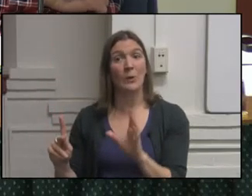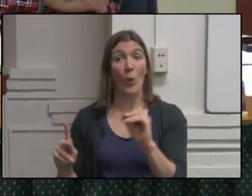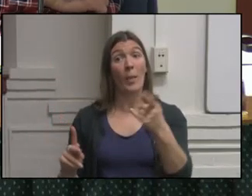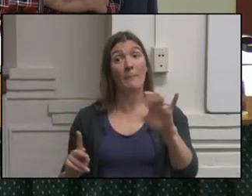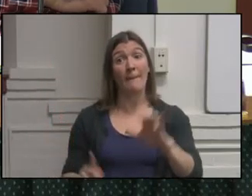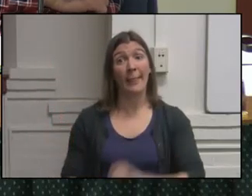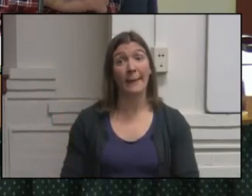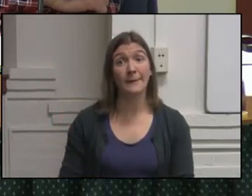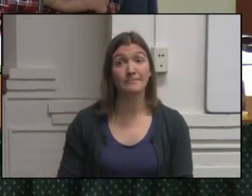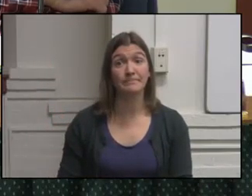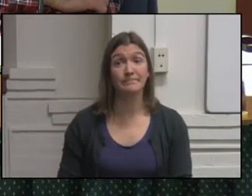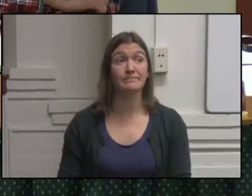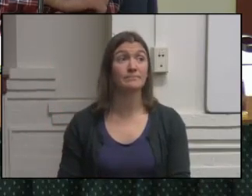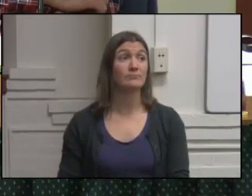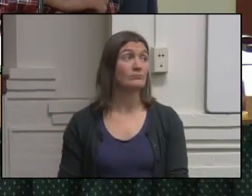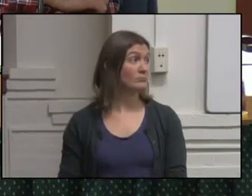public.